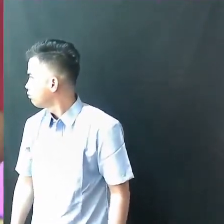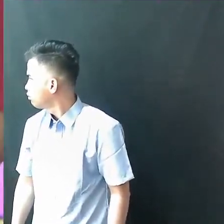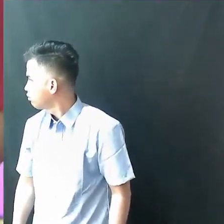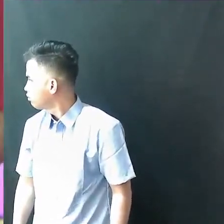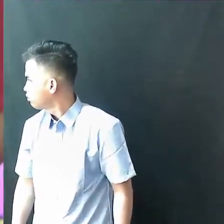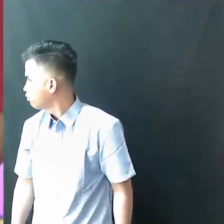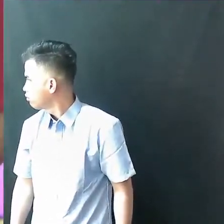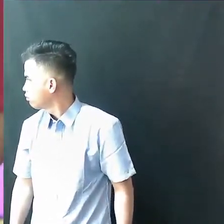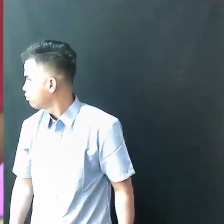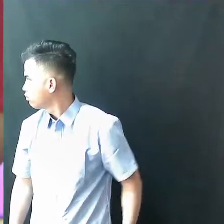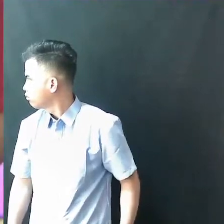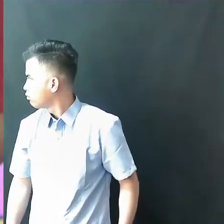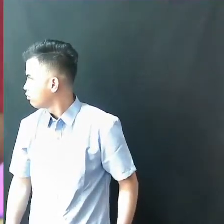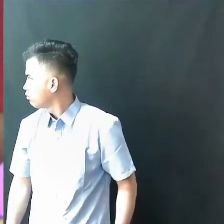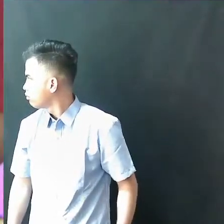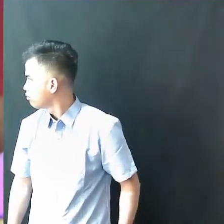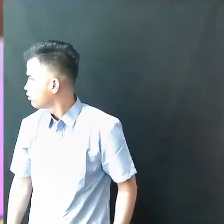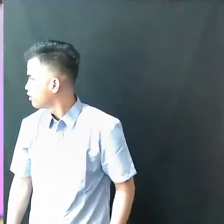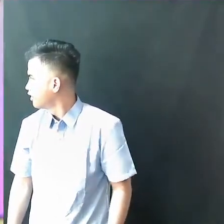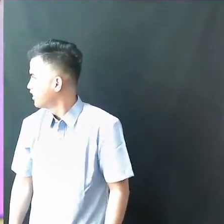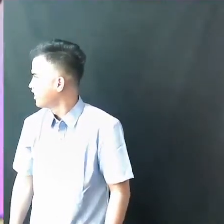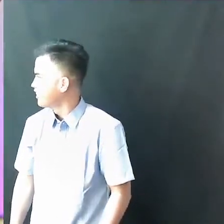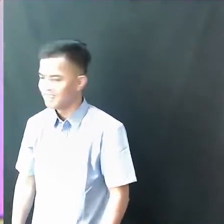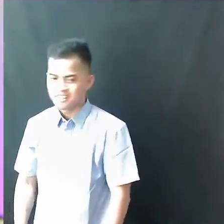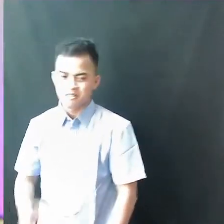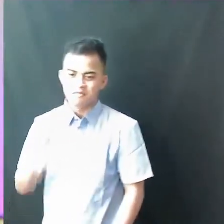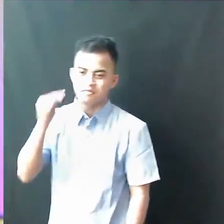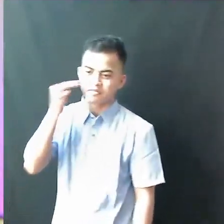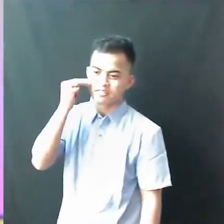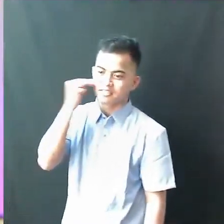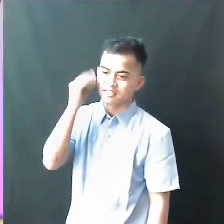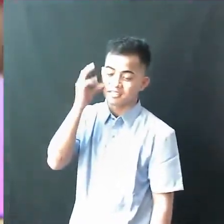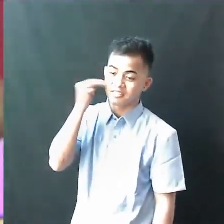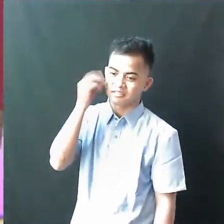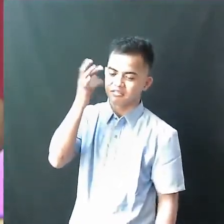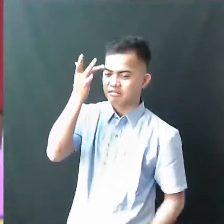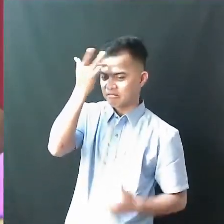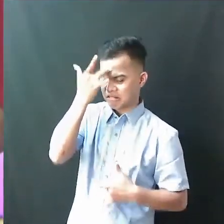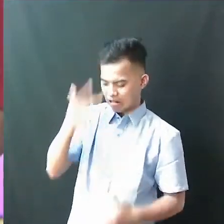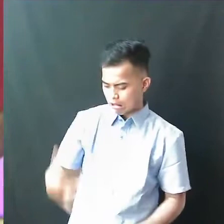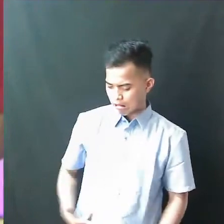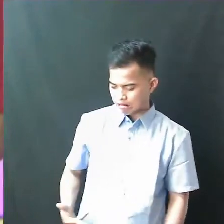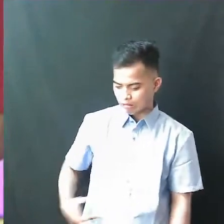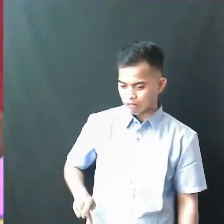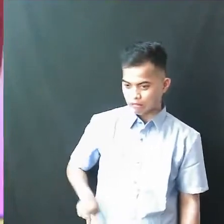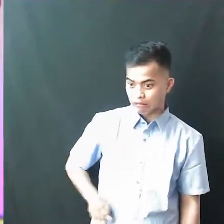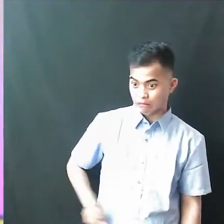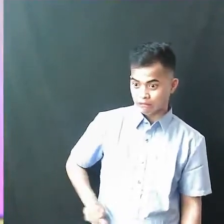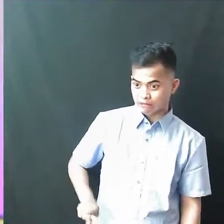give update how you're feeling so we can know what to pray for? Okay lang? Just okay rin na? Pray lang. Okay lang. Good. Also,